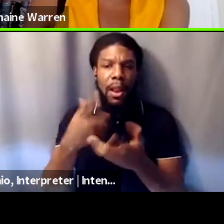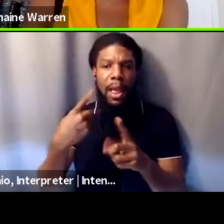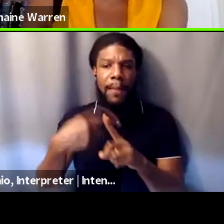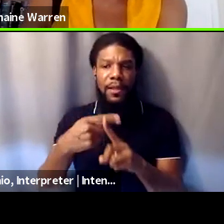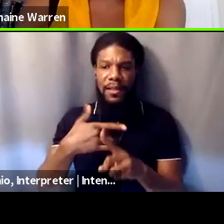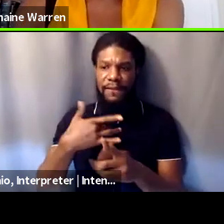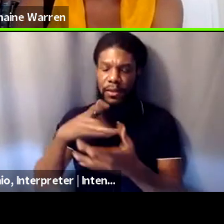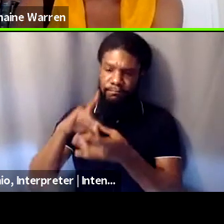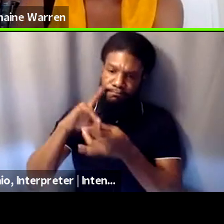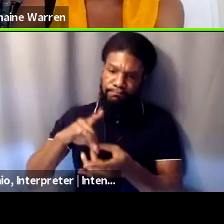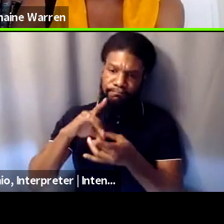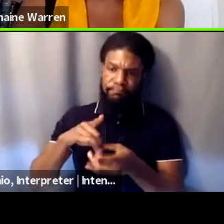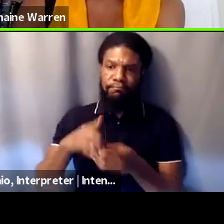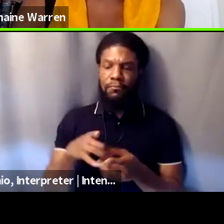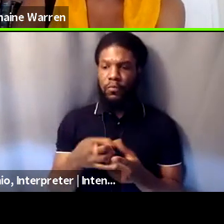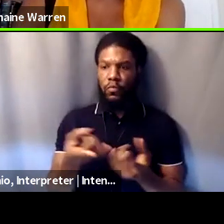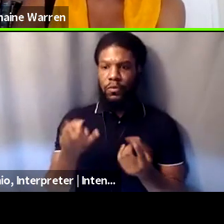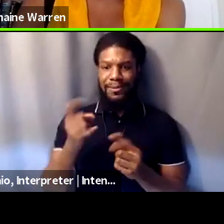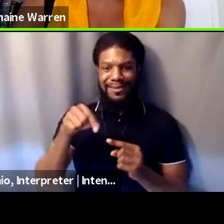Jonathan. Zwoisy?